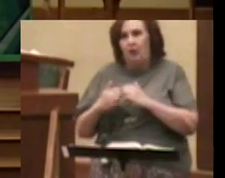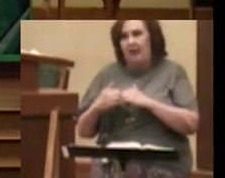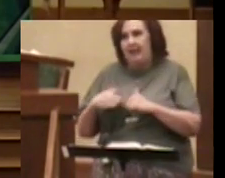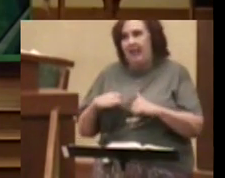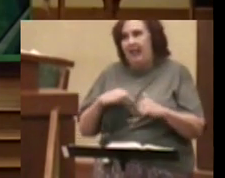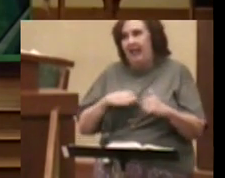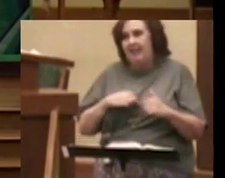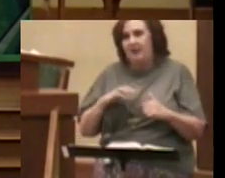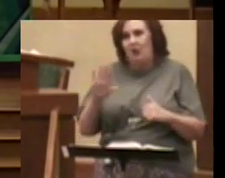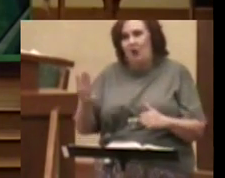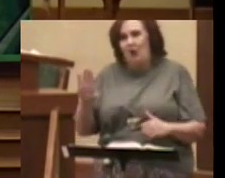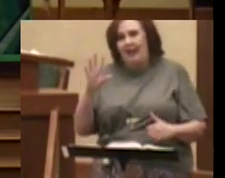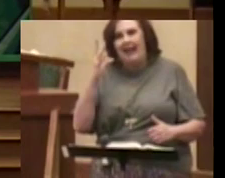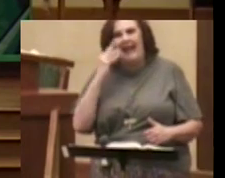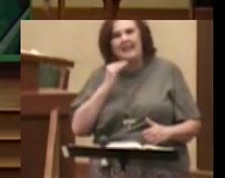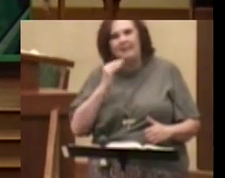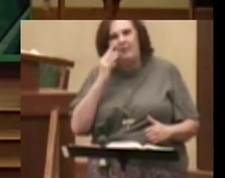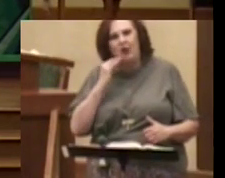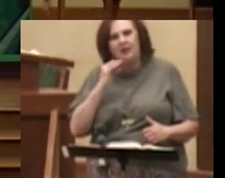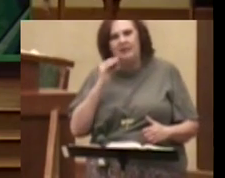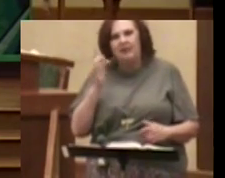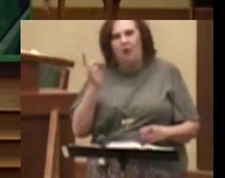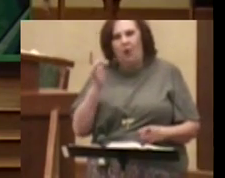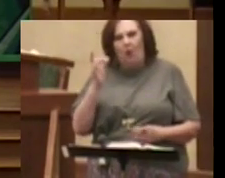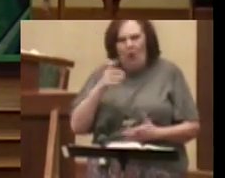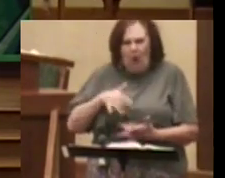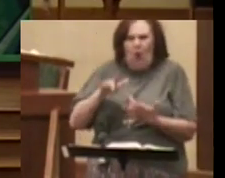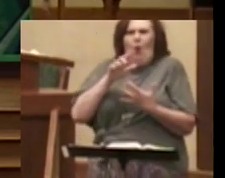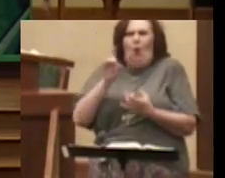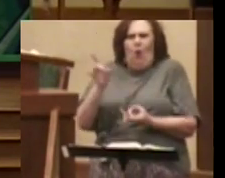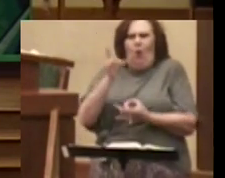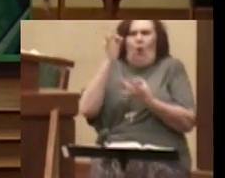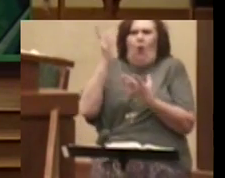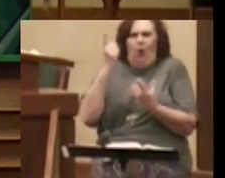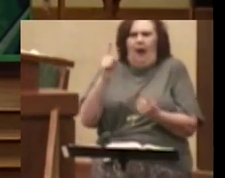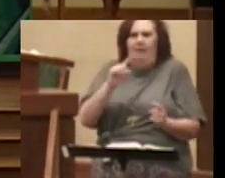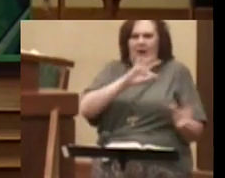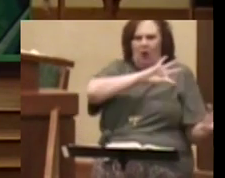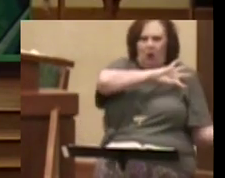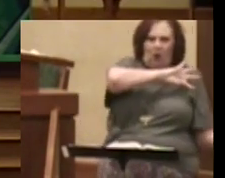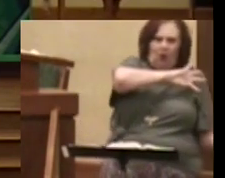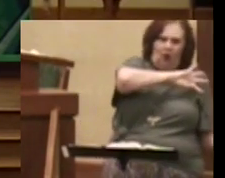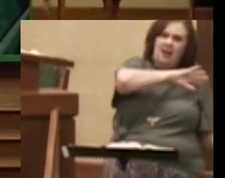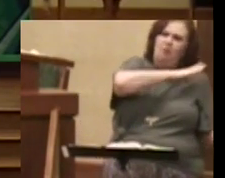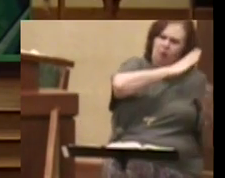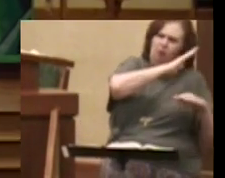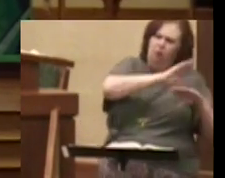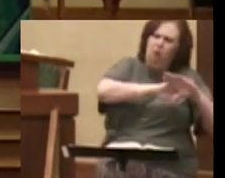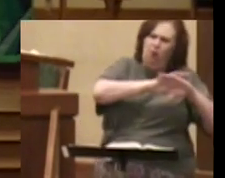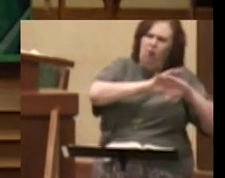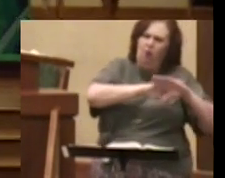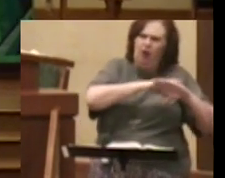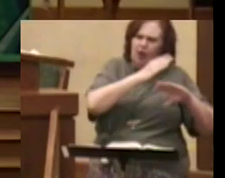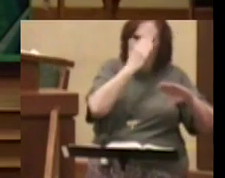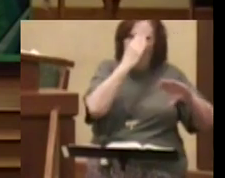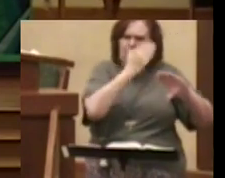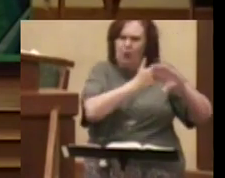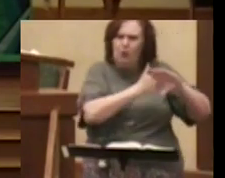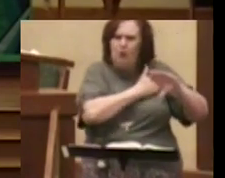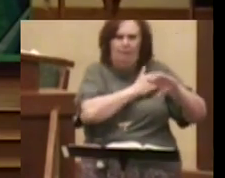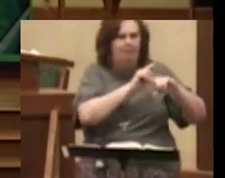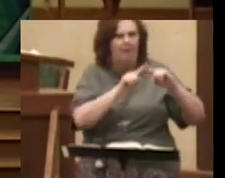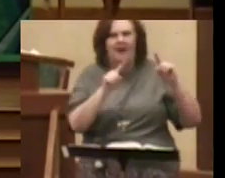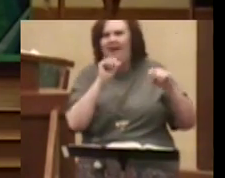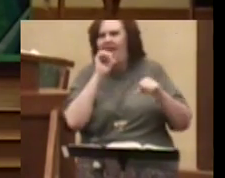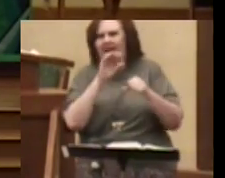shared with us her experience of the hurricane, how it came in with some warning, but not nearly enough. In